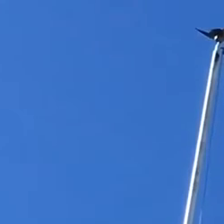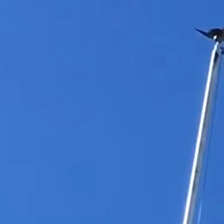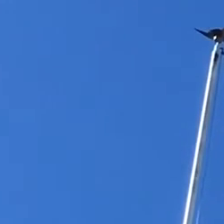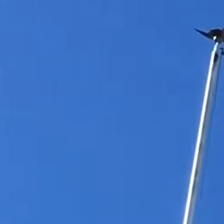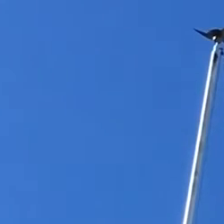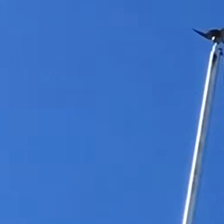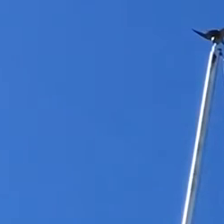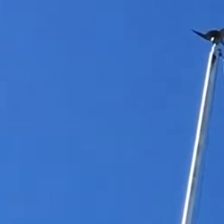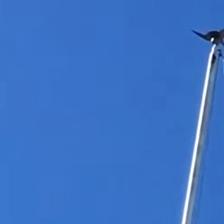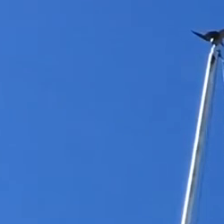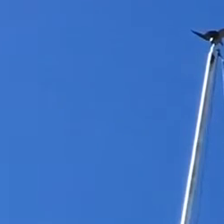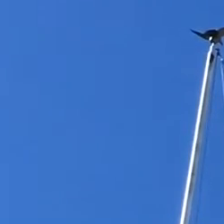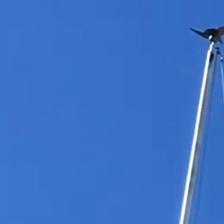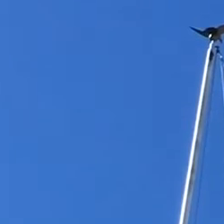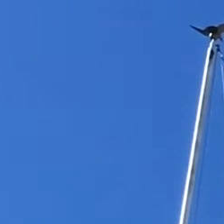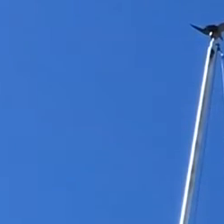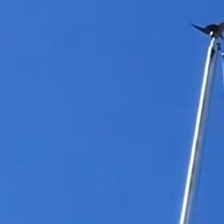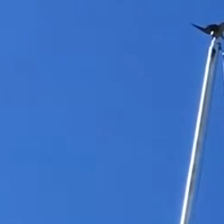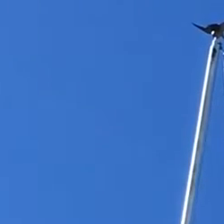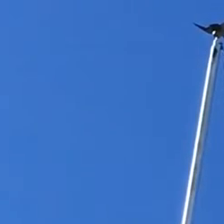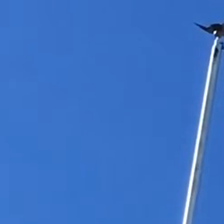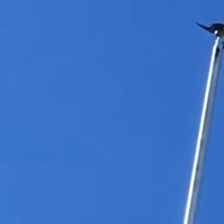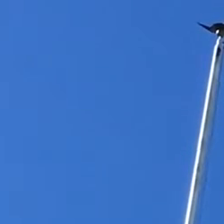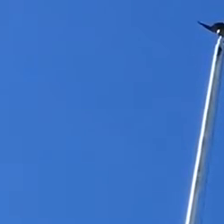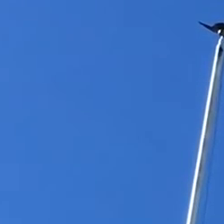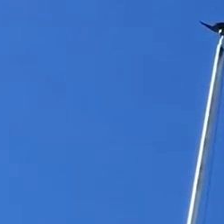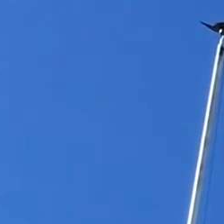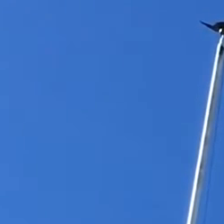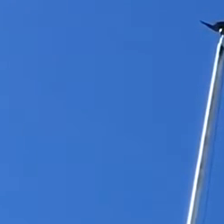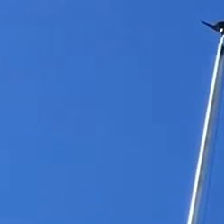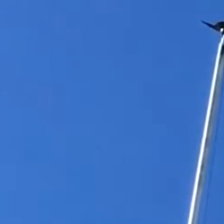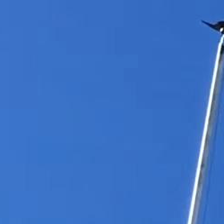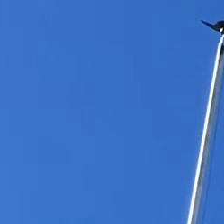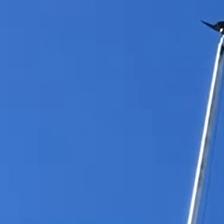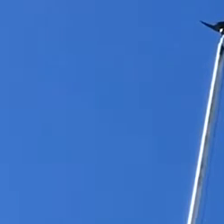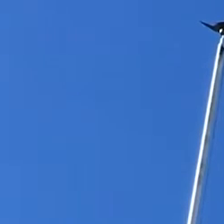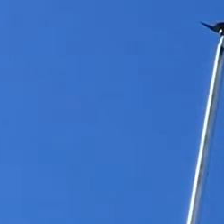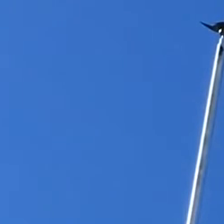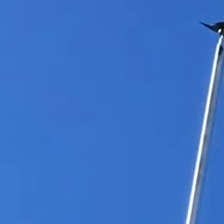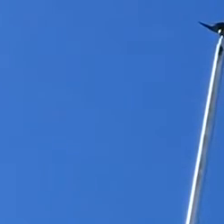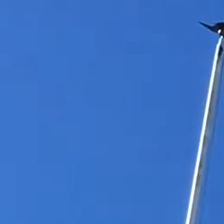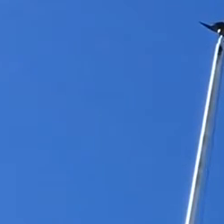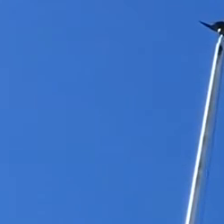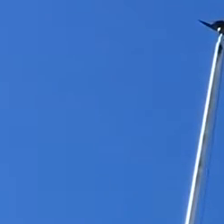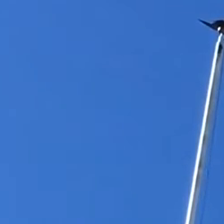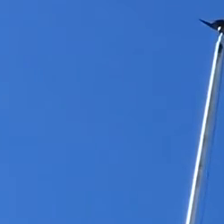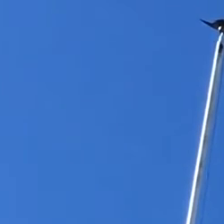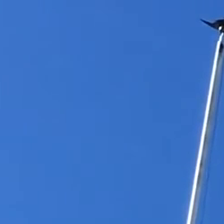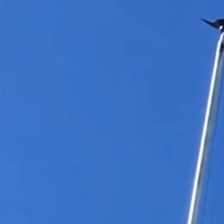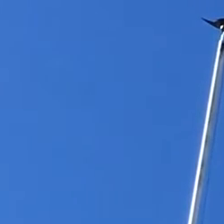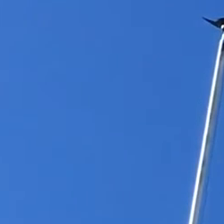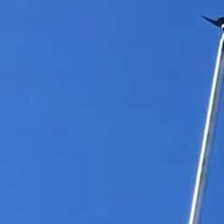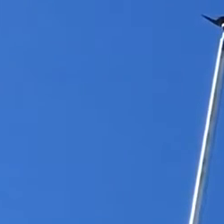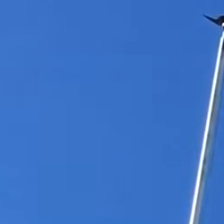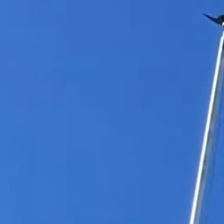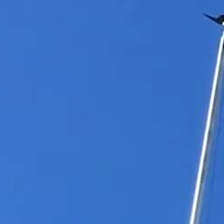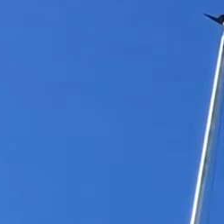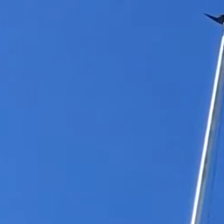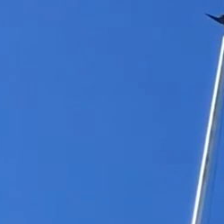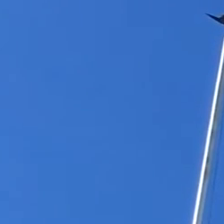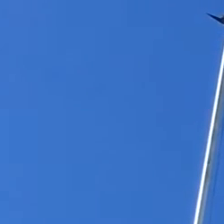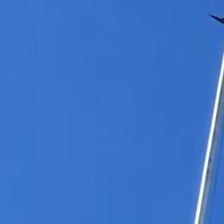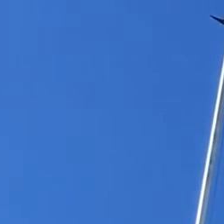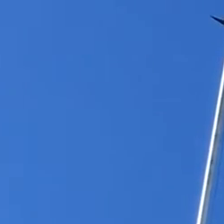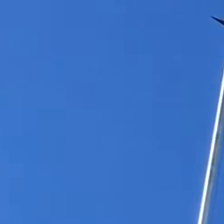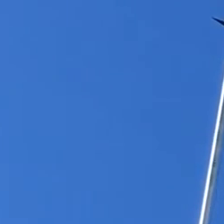I pledge allegiance to the flag of the United States of America and to the republic for which it stands, one nation,